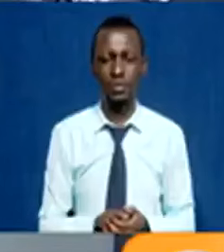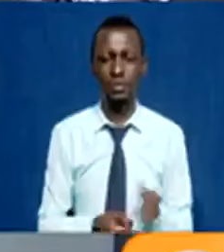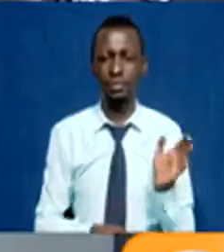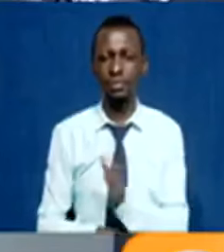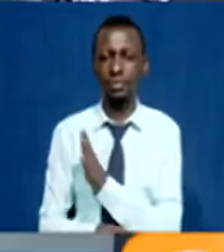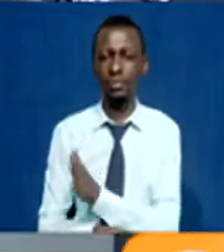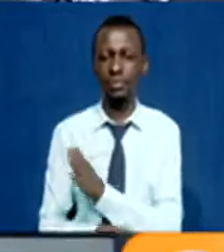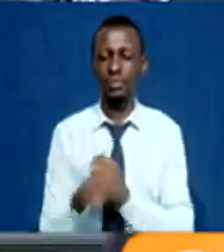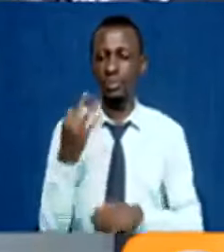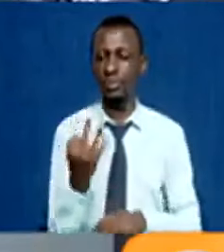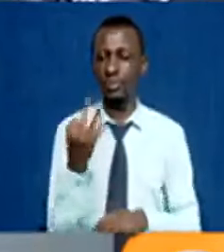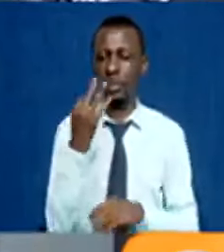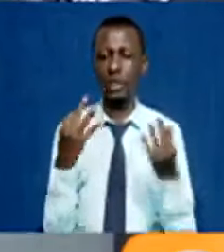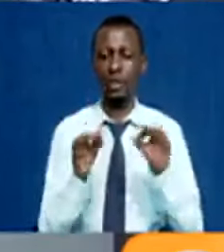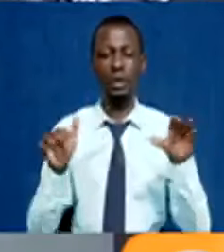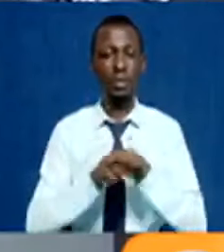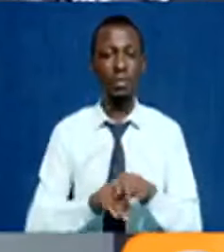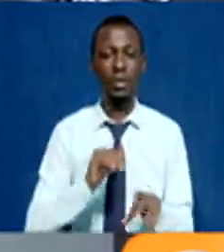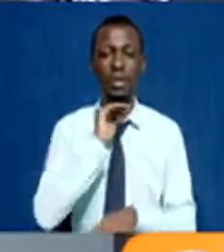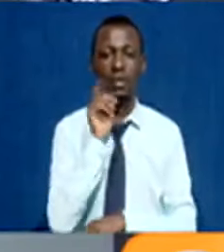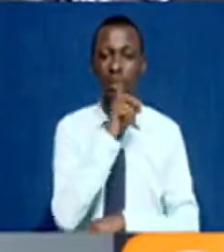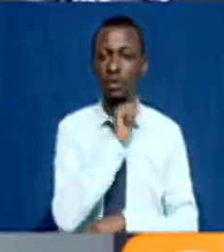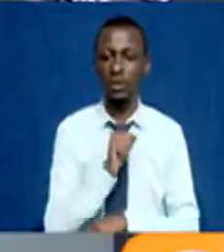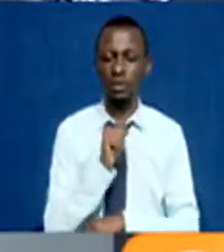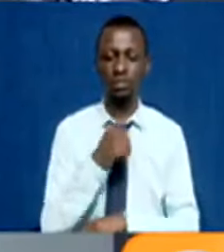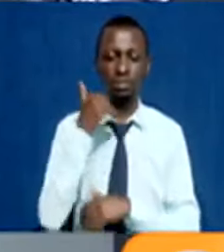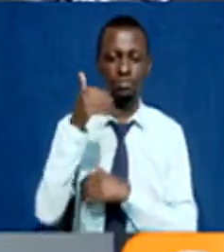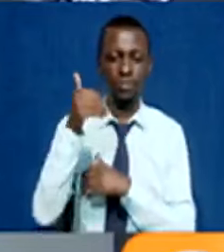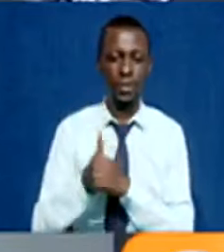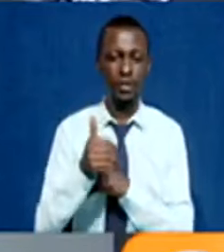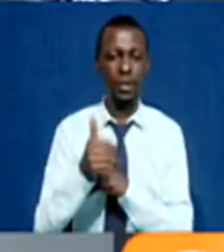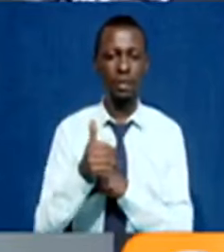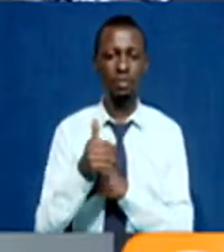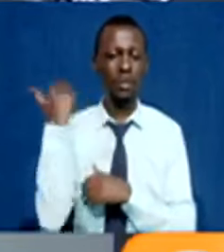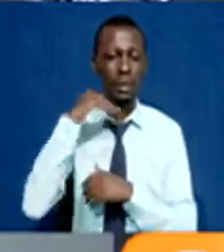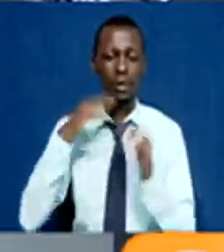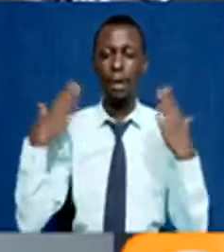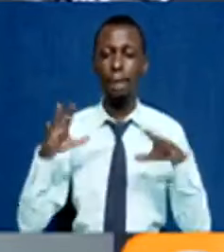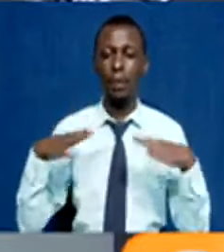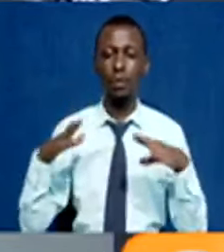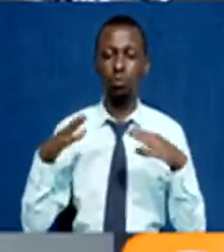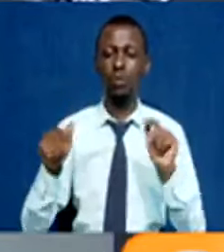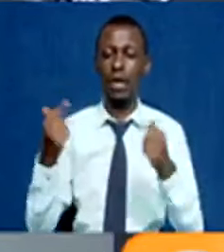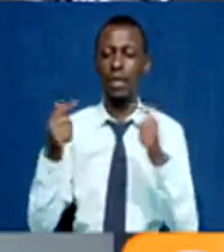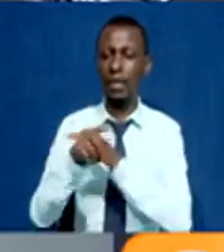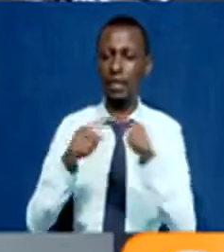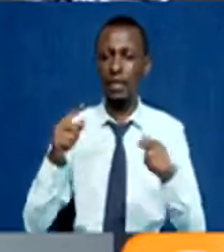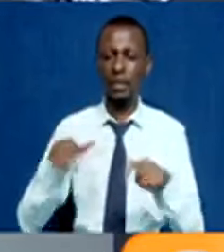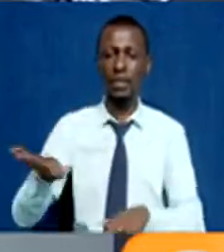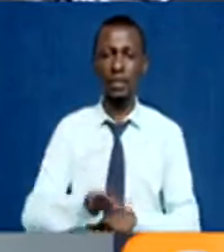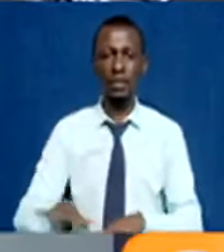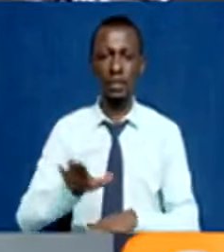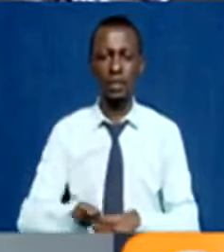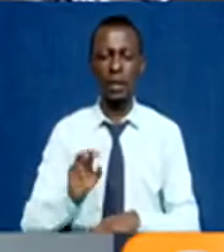Three members of a family have lost their lives after they were attacked and killed by bandits at Chemoe Junction in Baringo